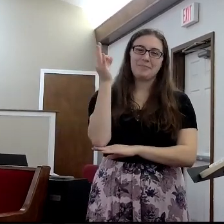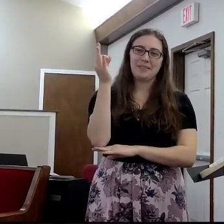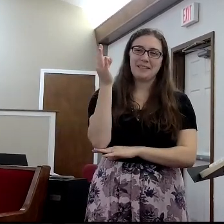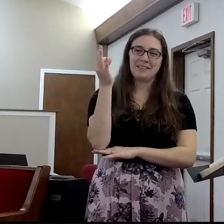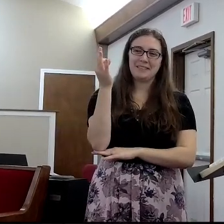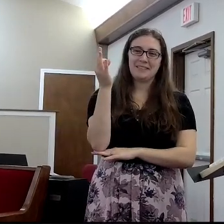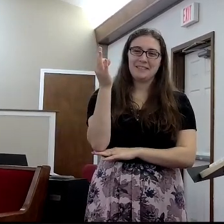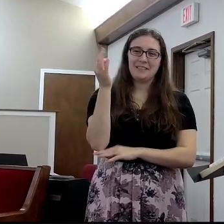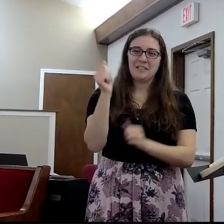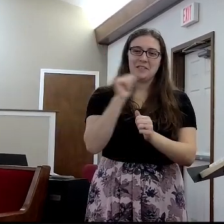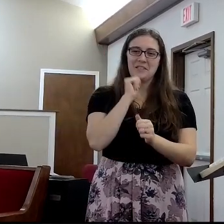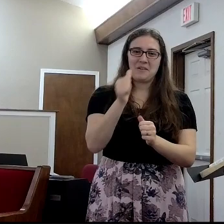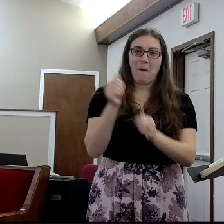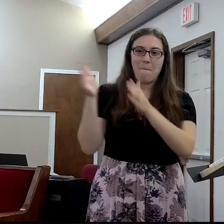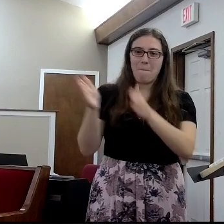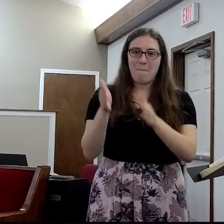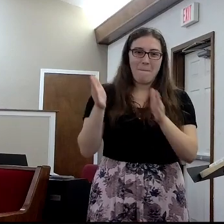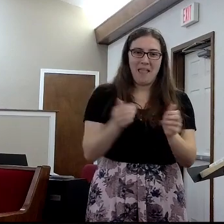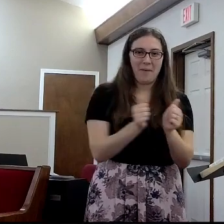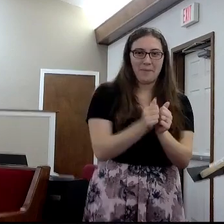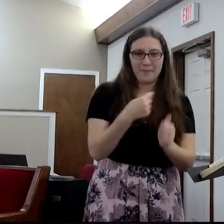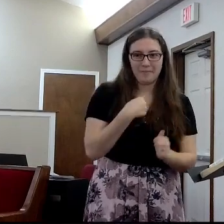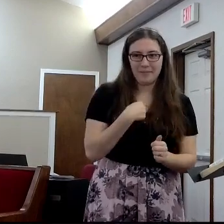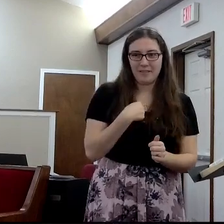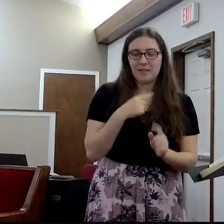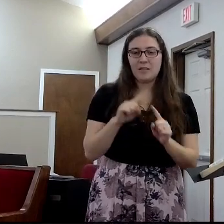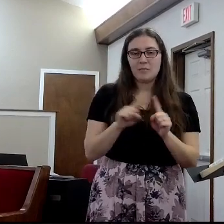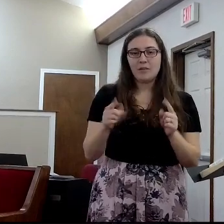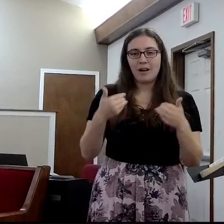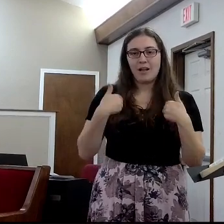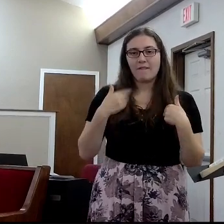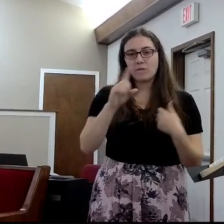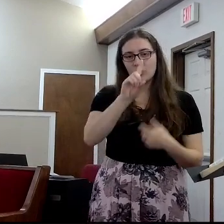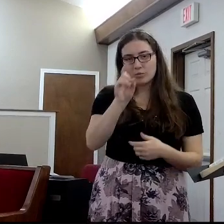And again, Pastor and I did not coordinate this, but I do have